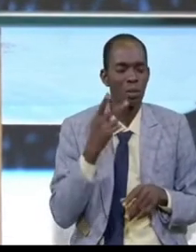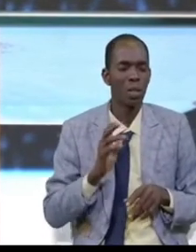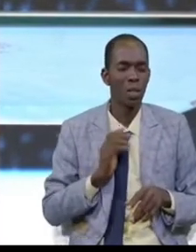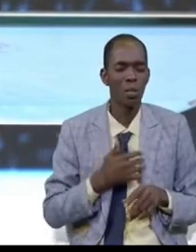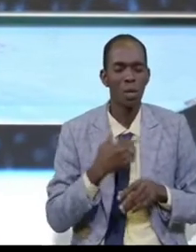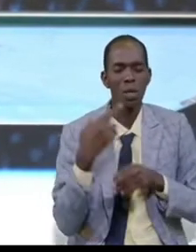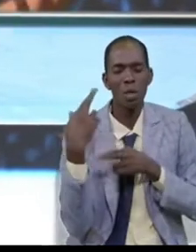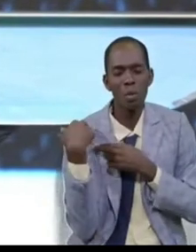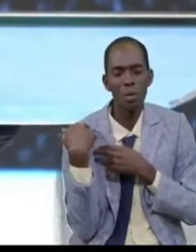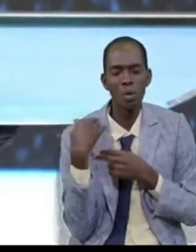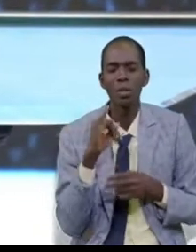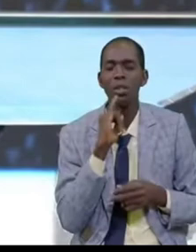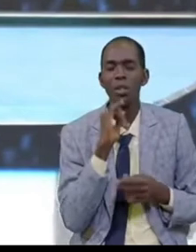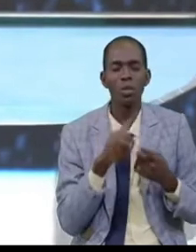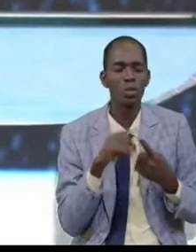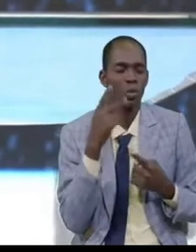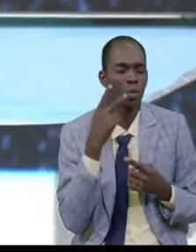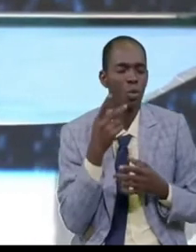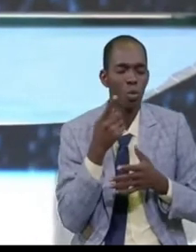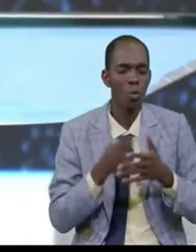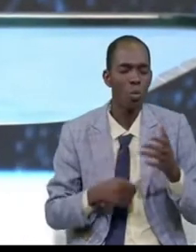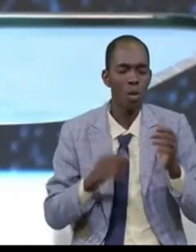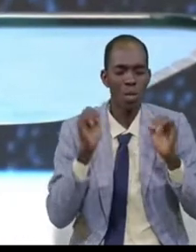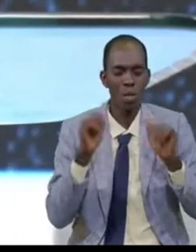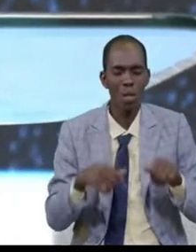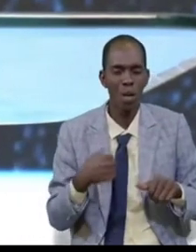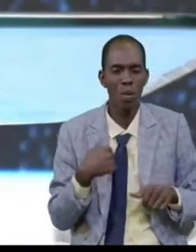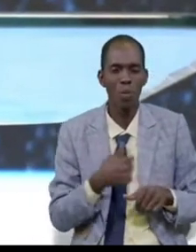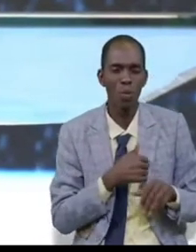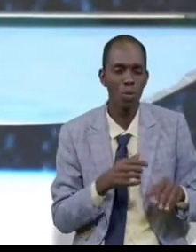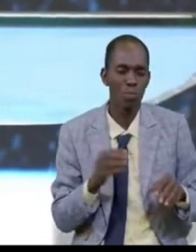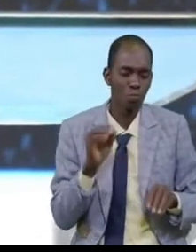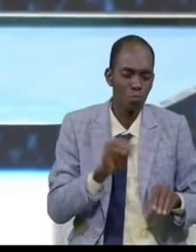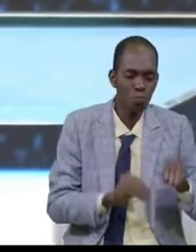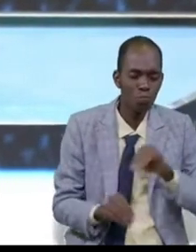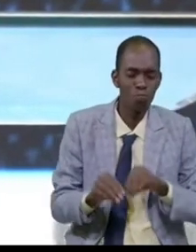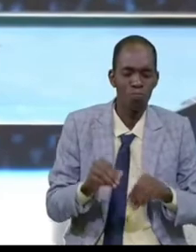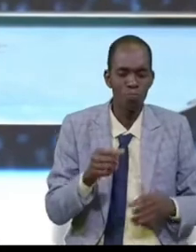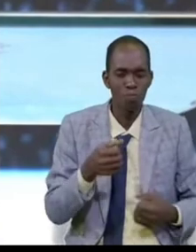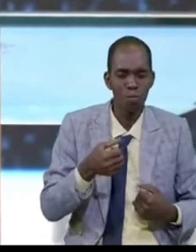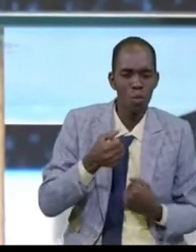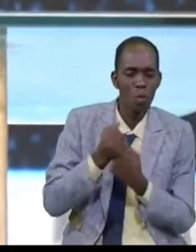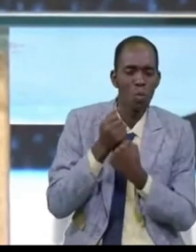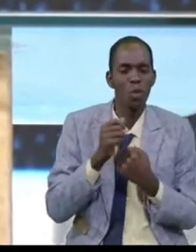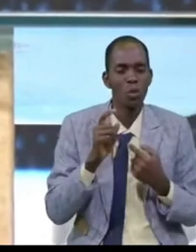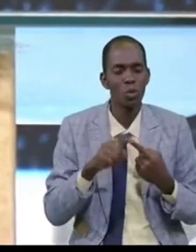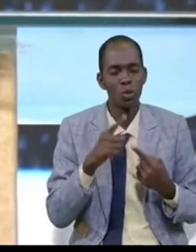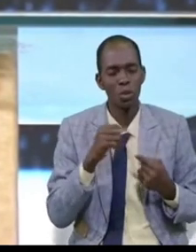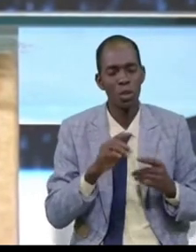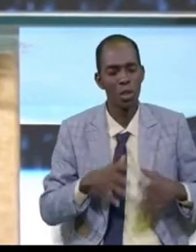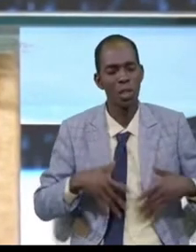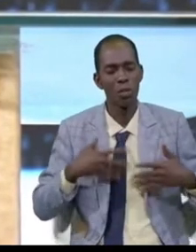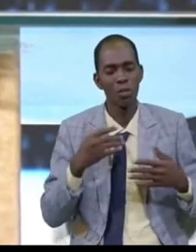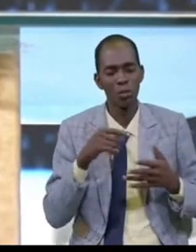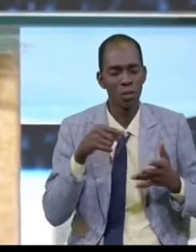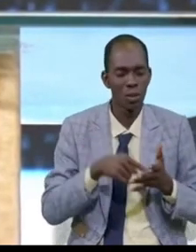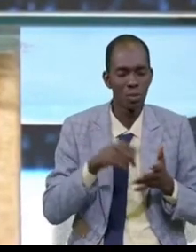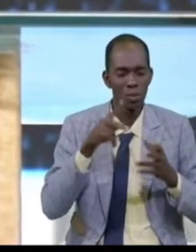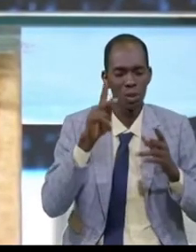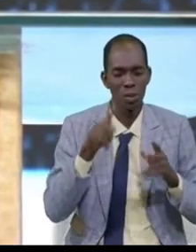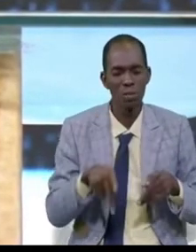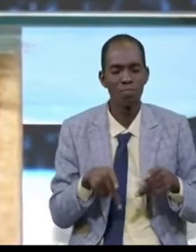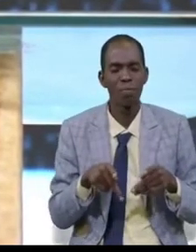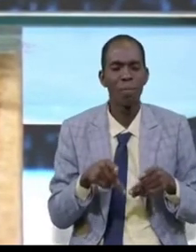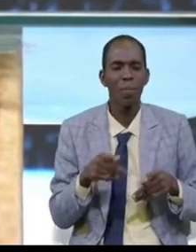is to see, what can I contribute to his life? What can I contribute her life that will make her strong or